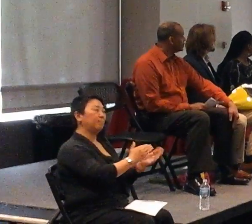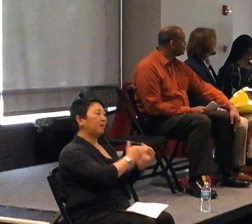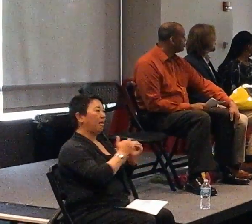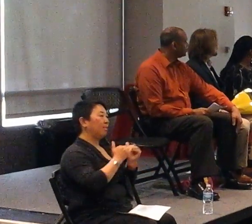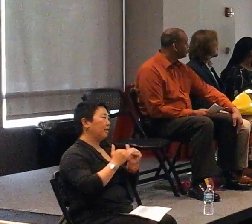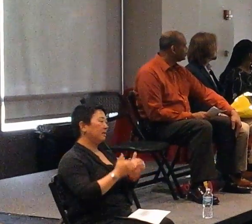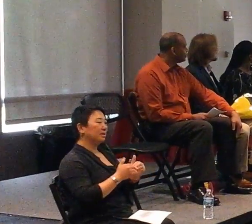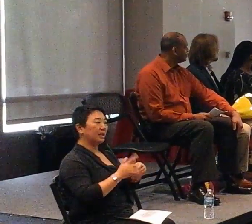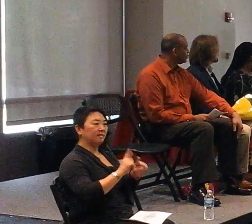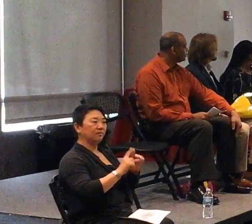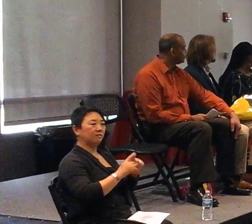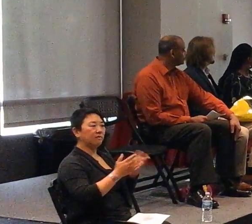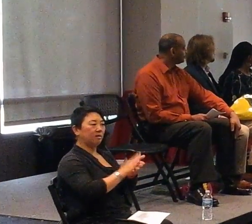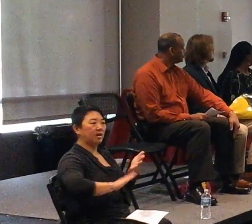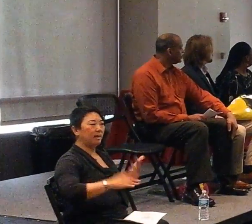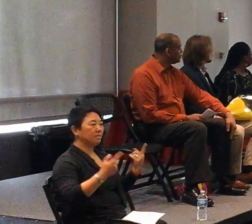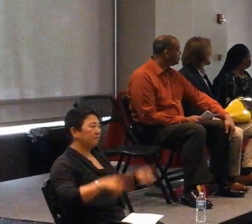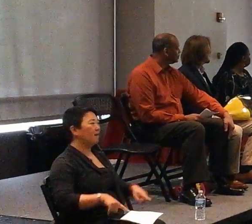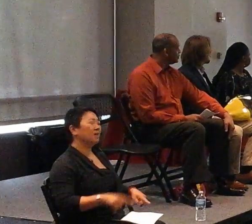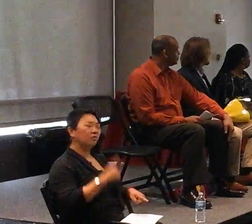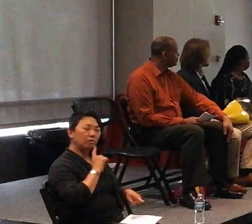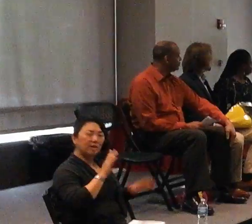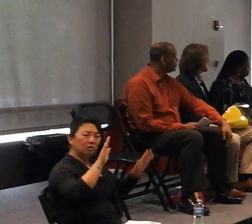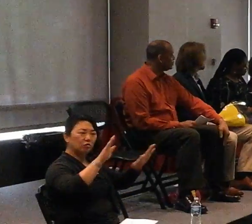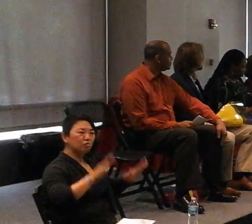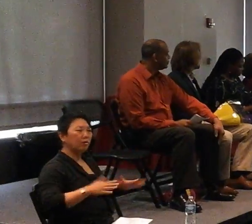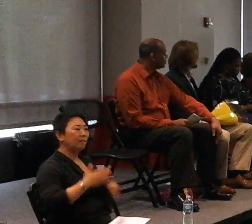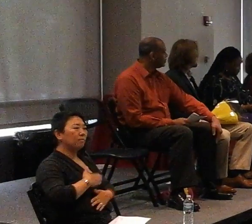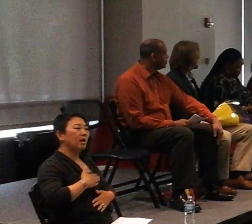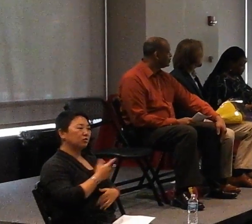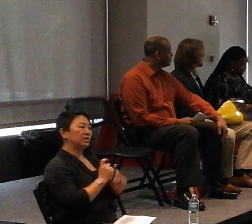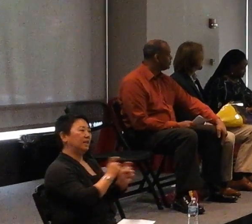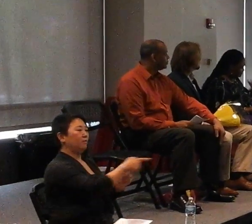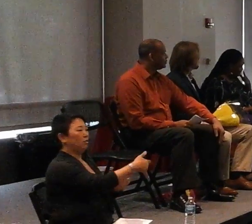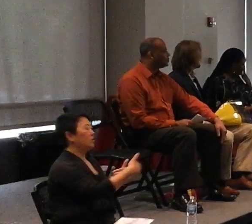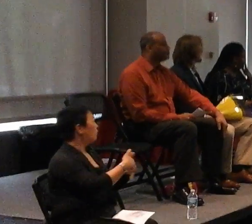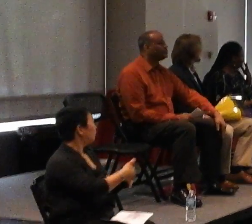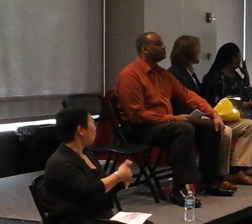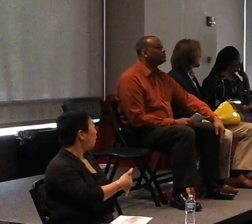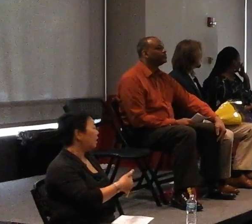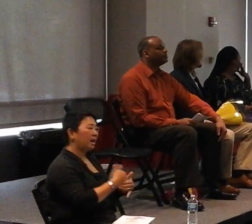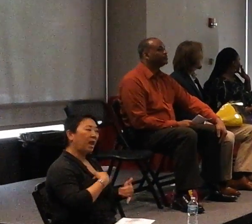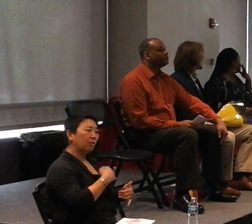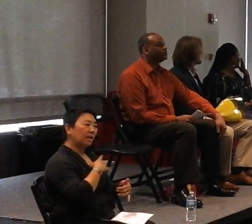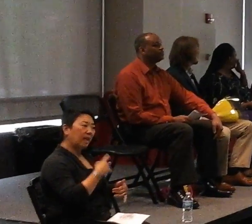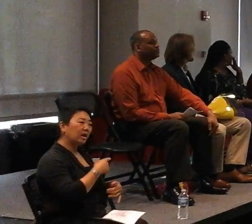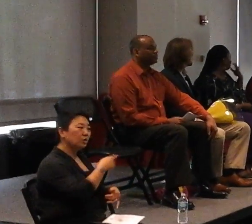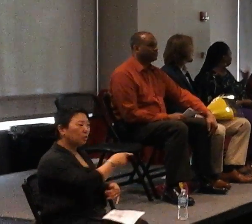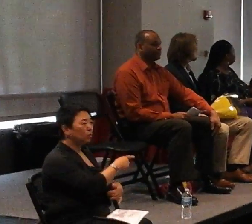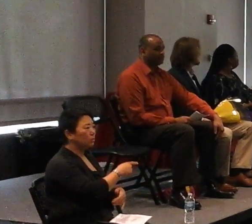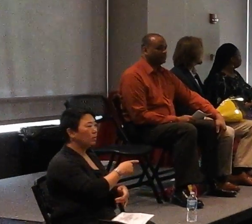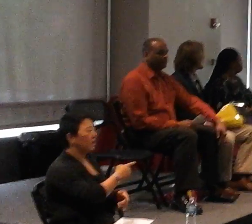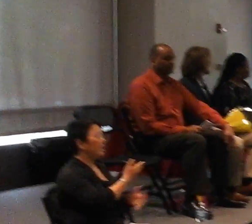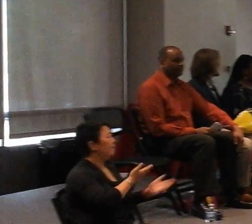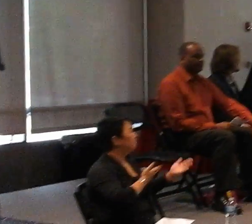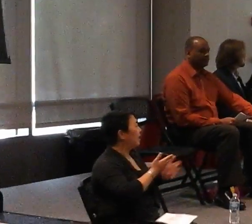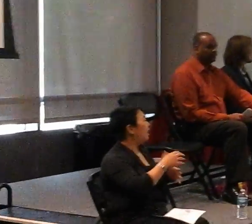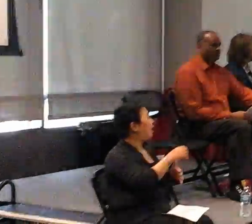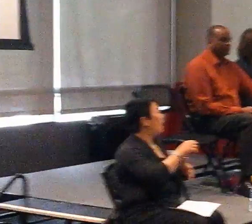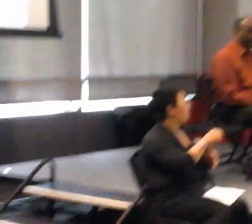at campus events. It's a great pleasure to give you this award, and I would like to invite up to